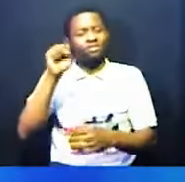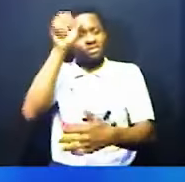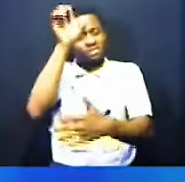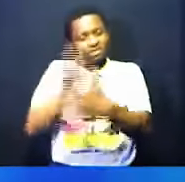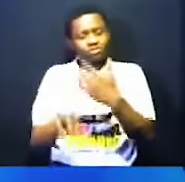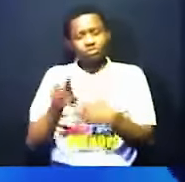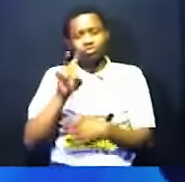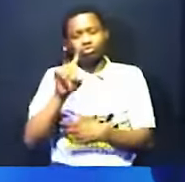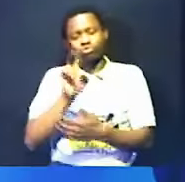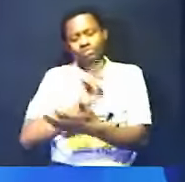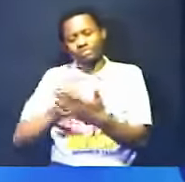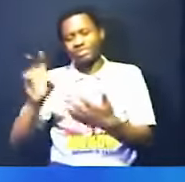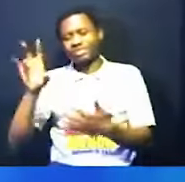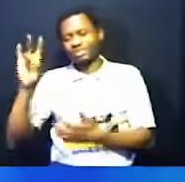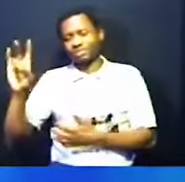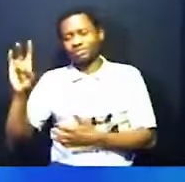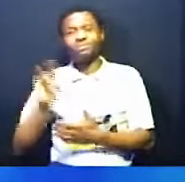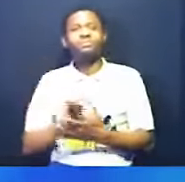First Kings 2:7.